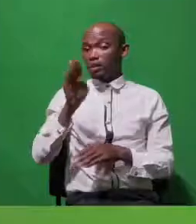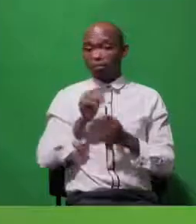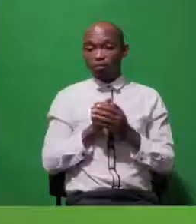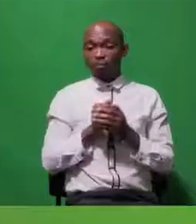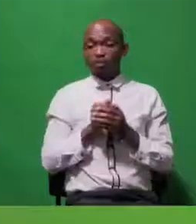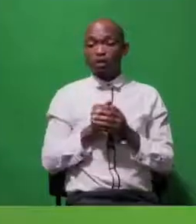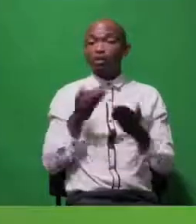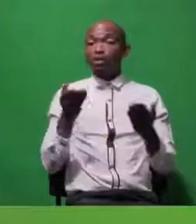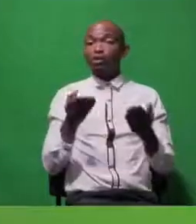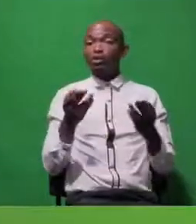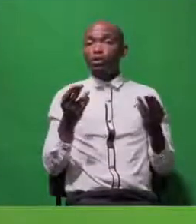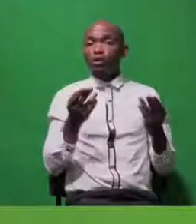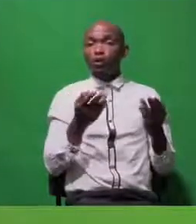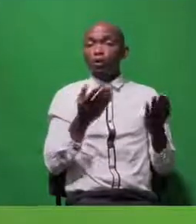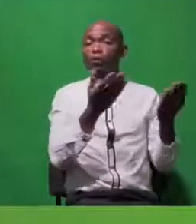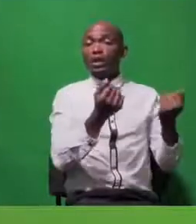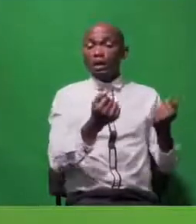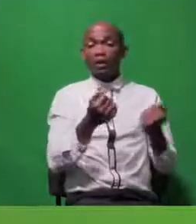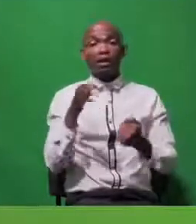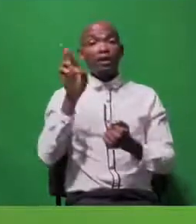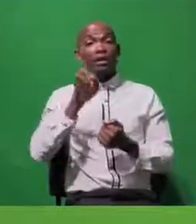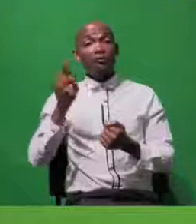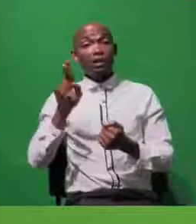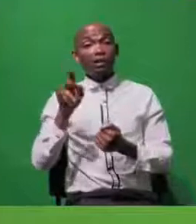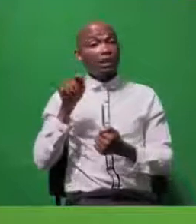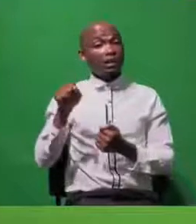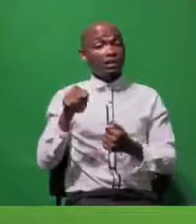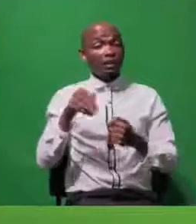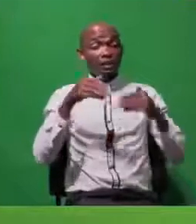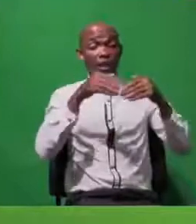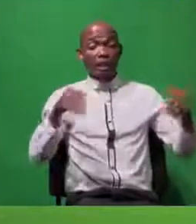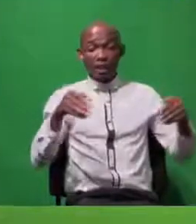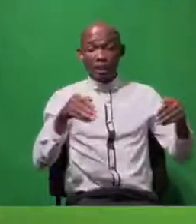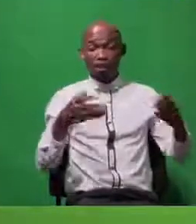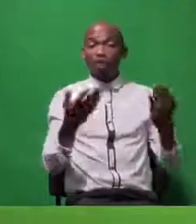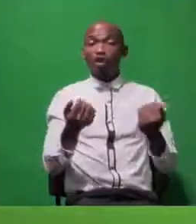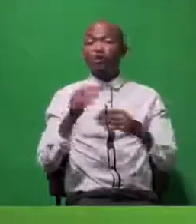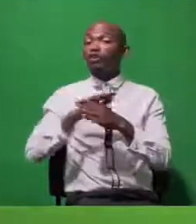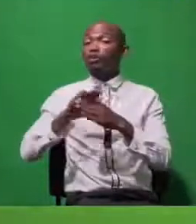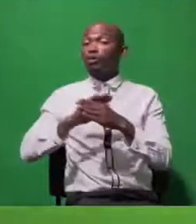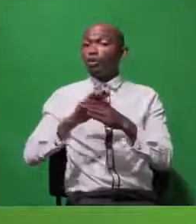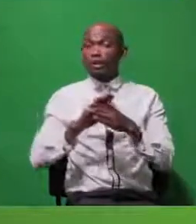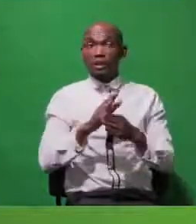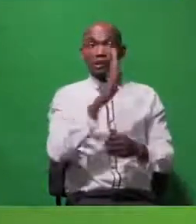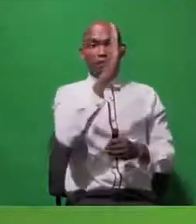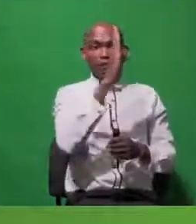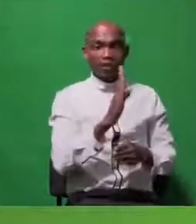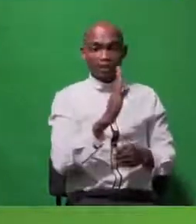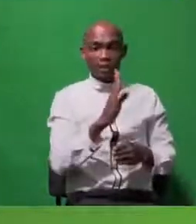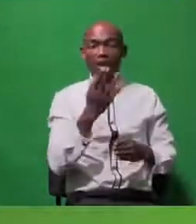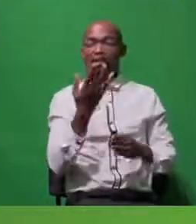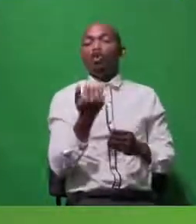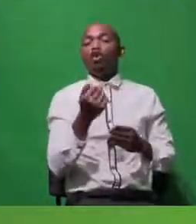can reflect these lines either using a vertical dotted line or